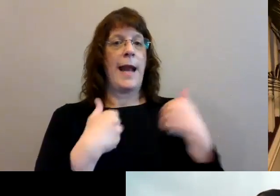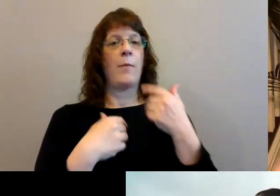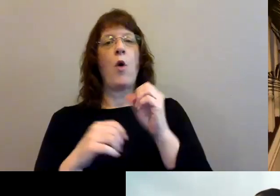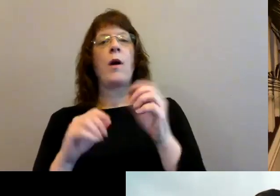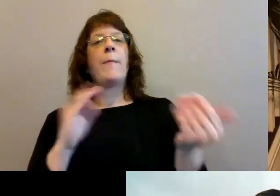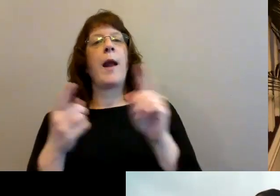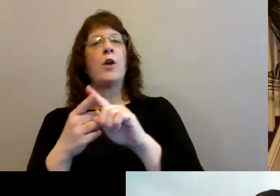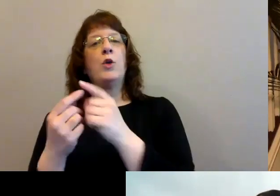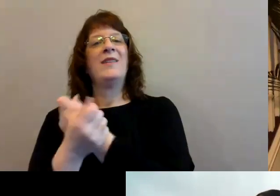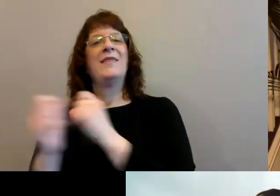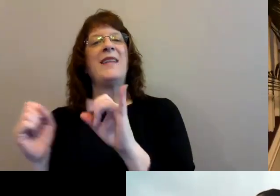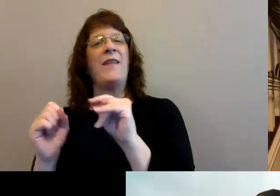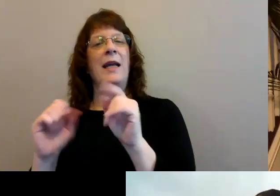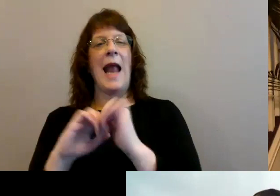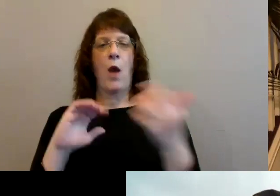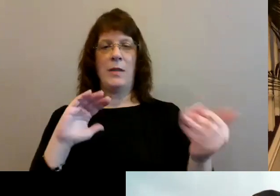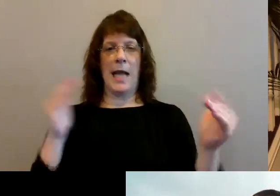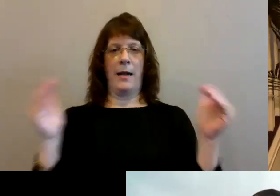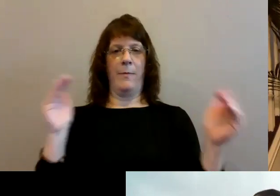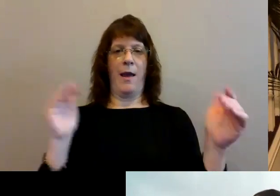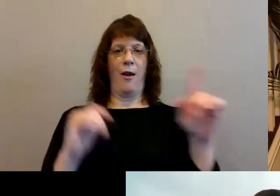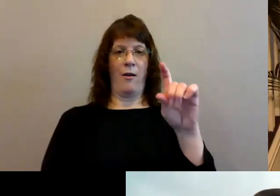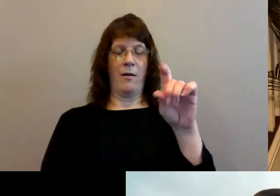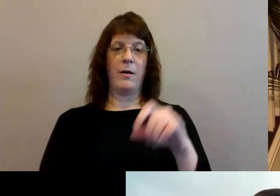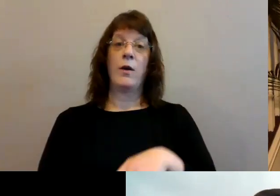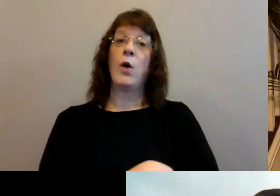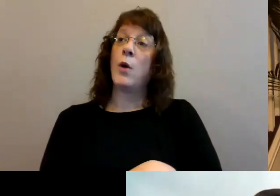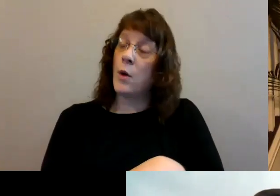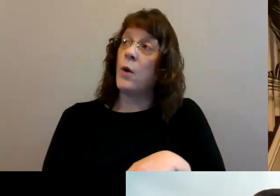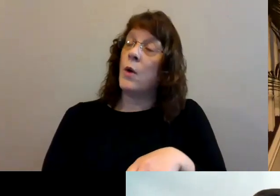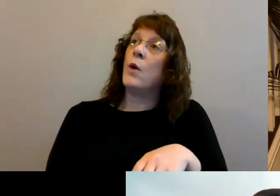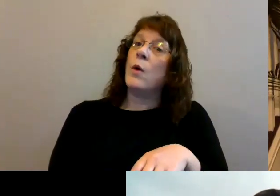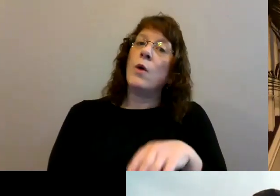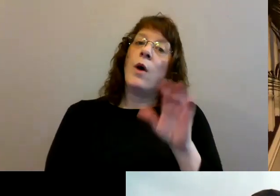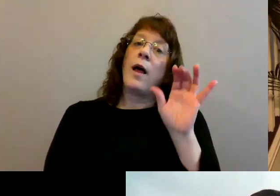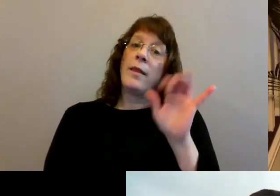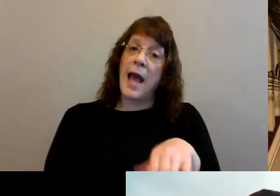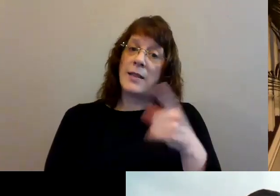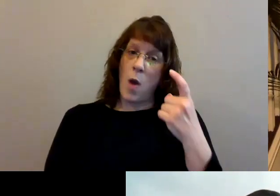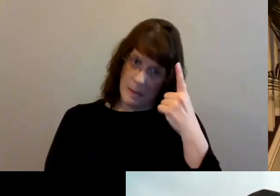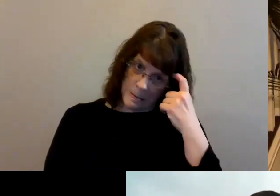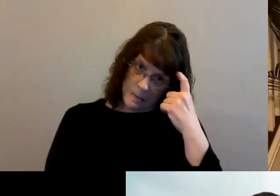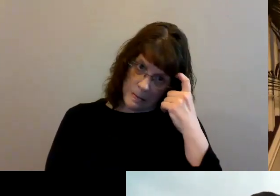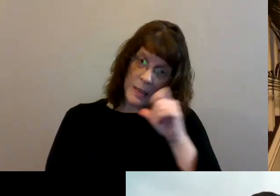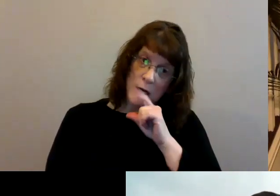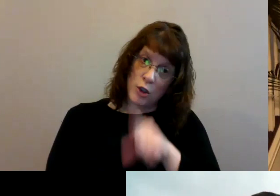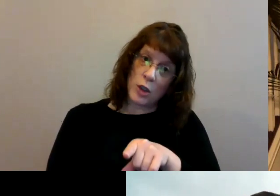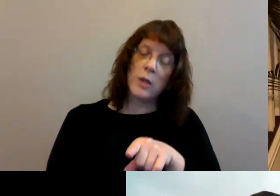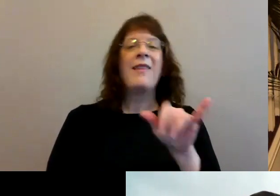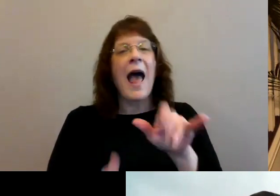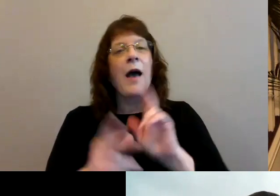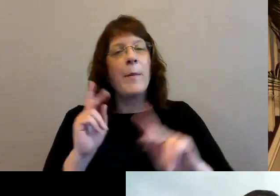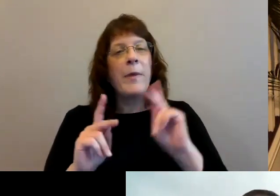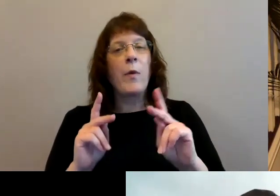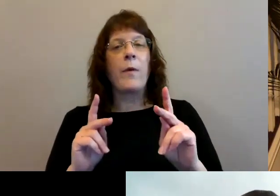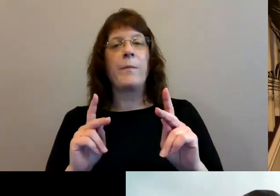kind of stack up against each other? Yeah, that is a one head scratcher. I don't think like that's what people like devote